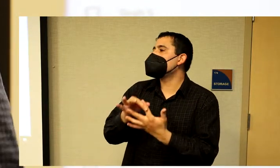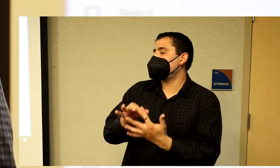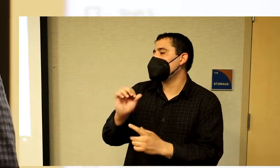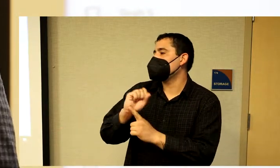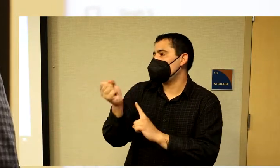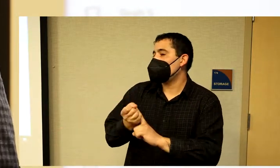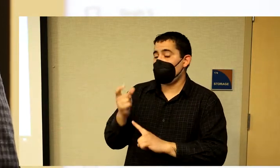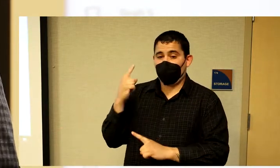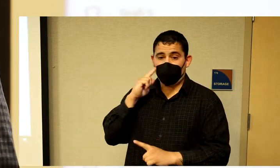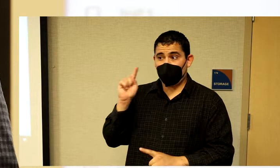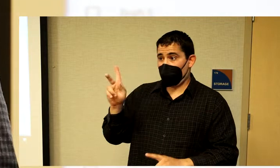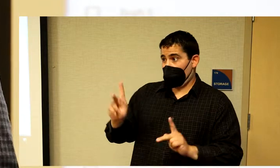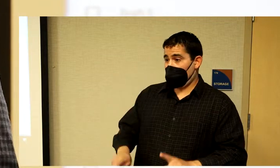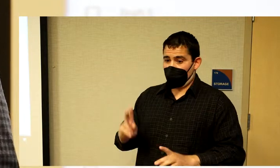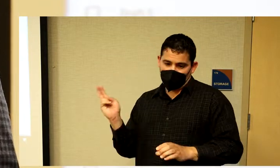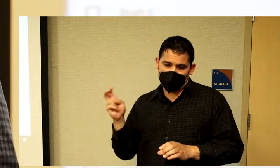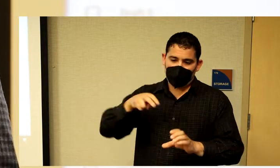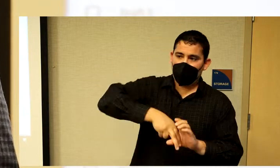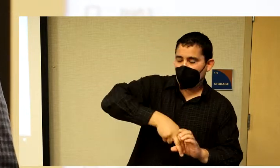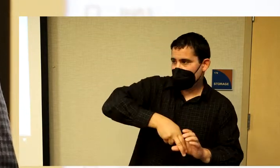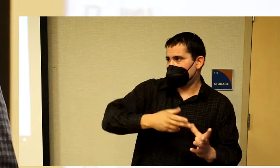that's a little bit different scenario, yeah.